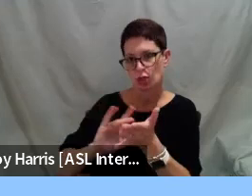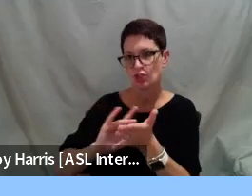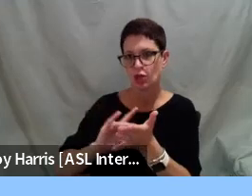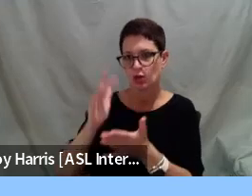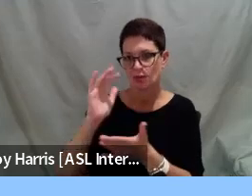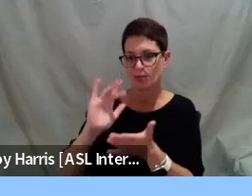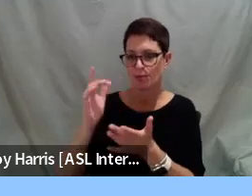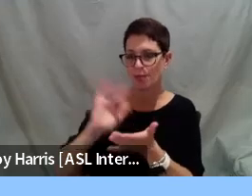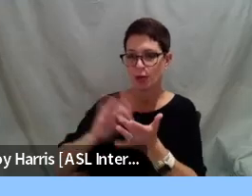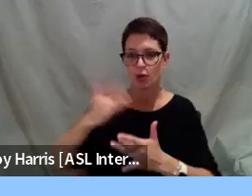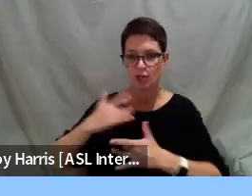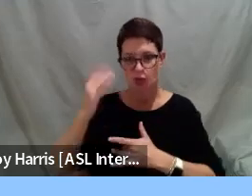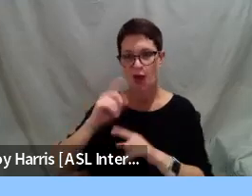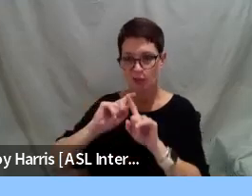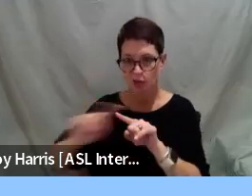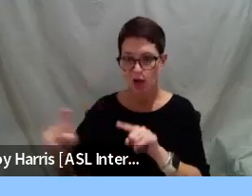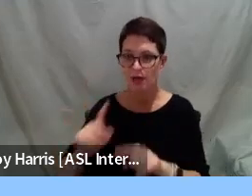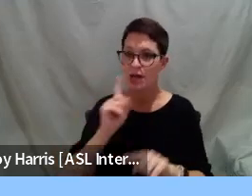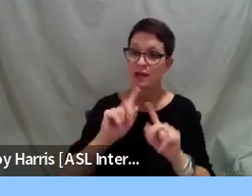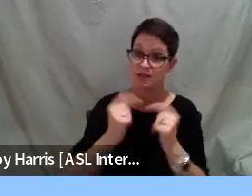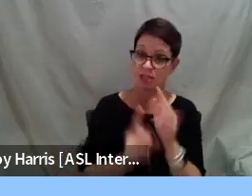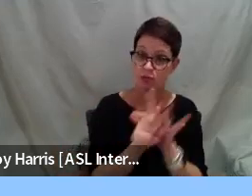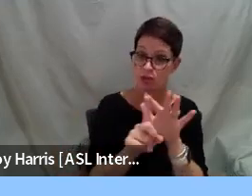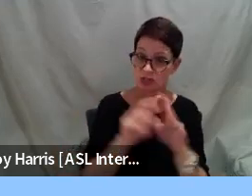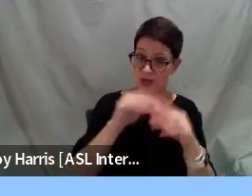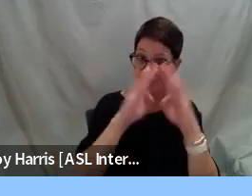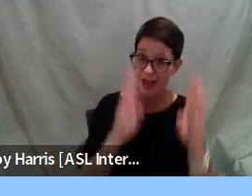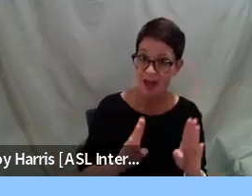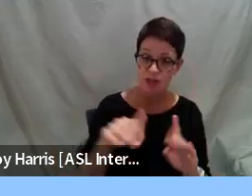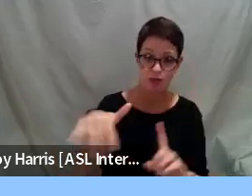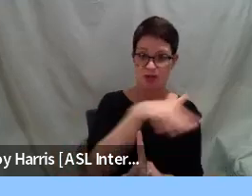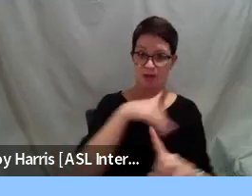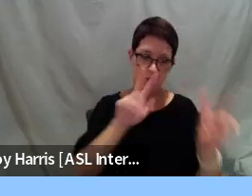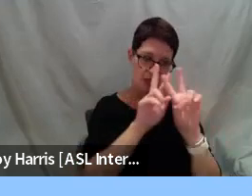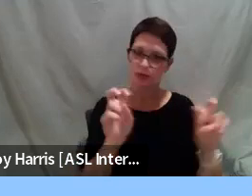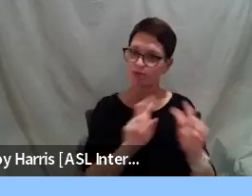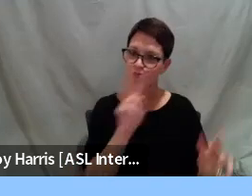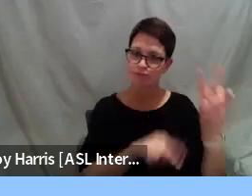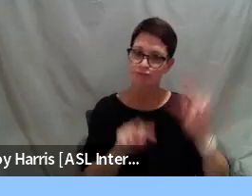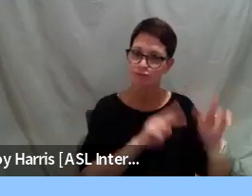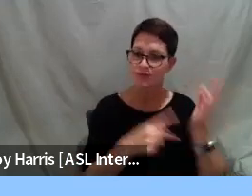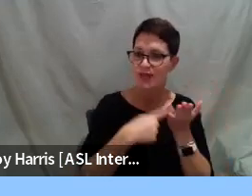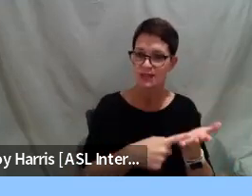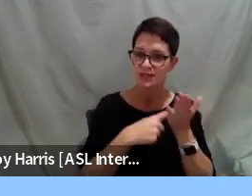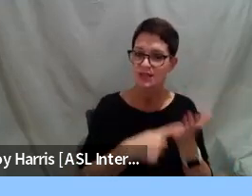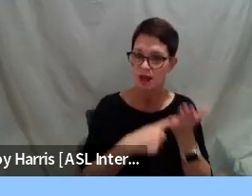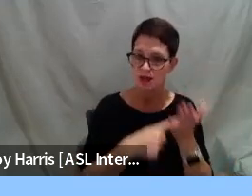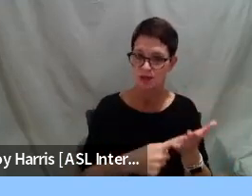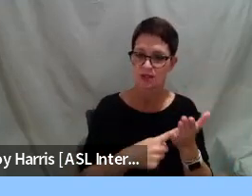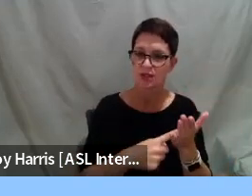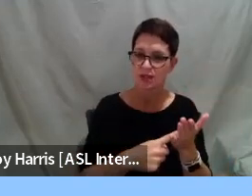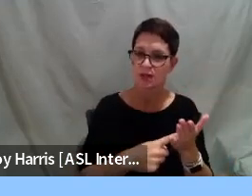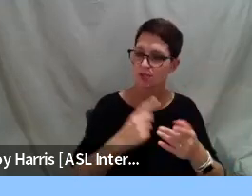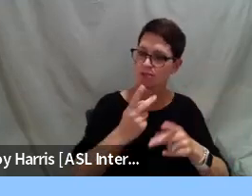These teams go to individual homes to conduct environmental assessments and discuss precautions for extreme